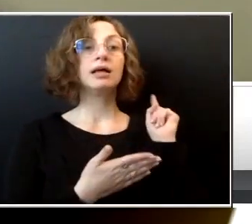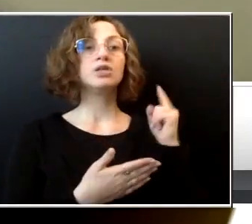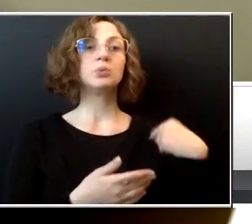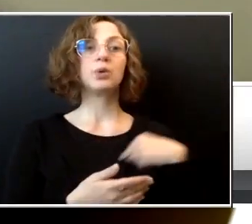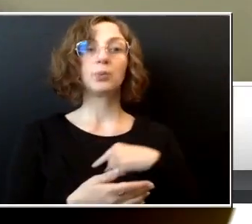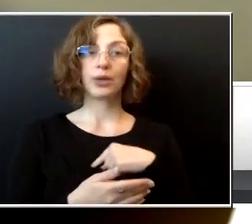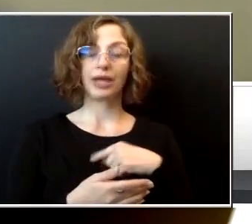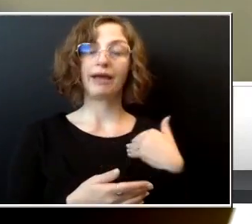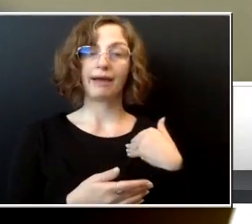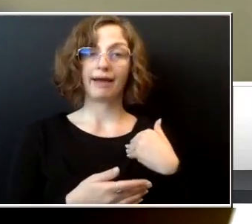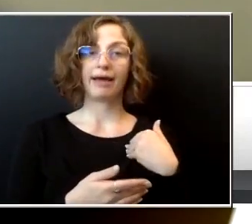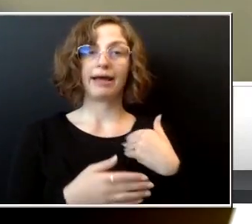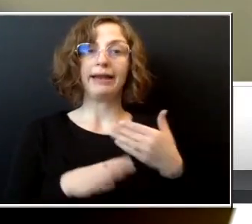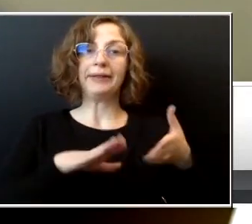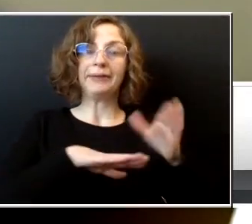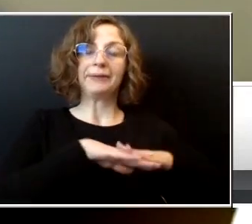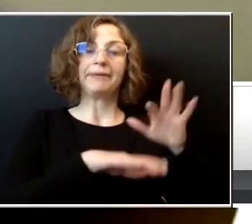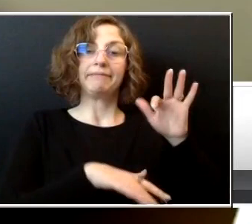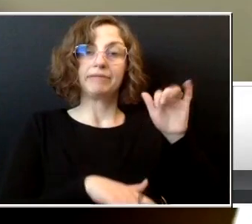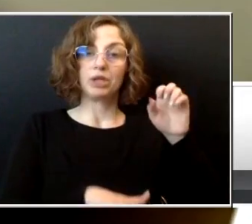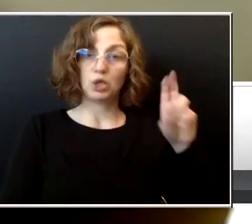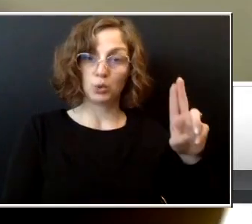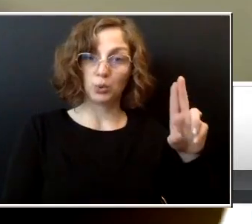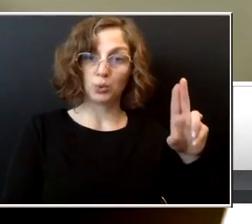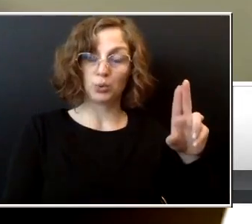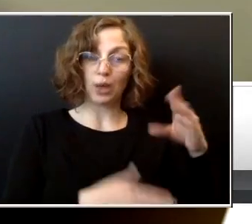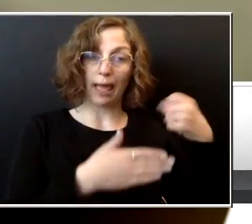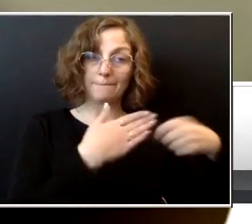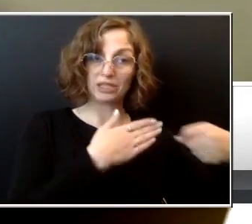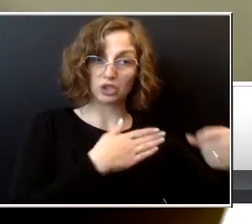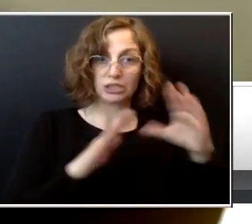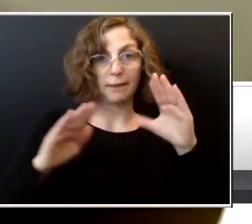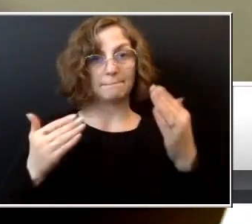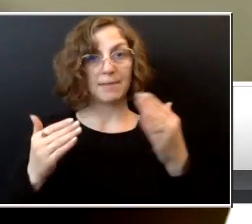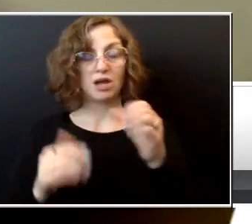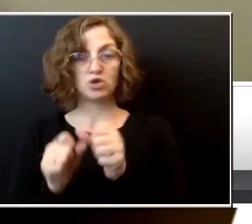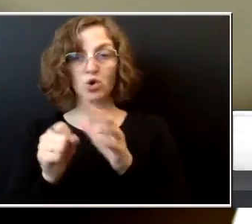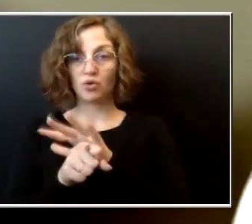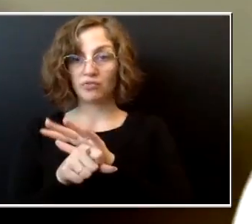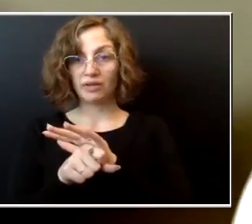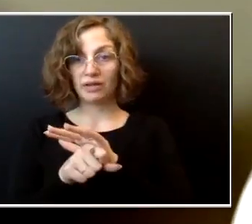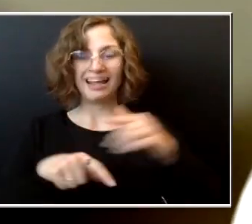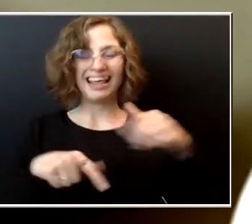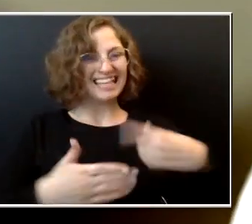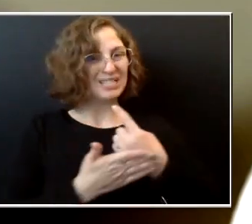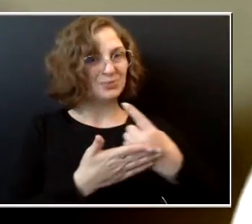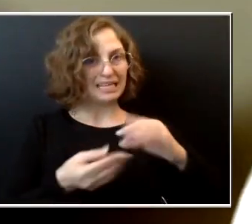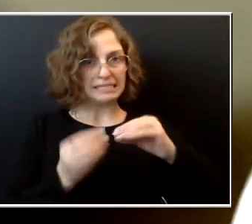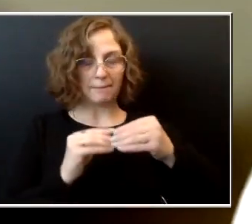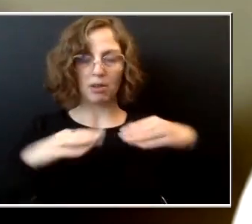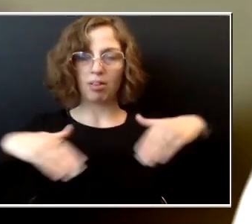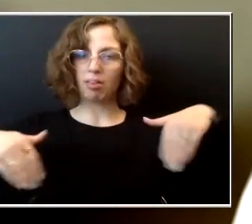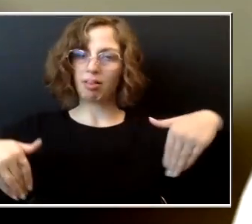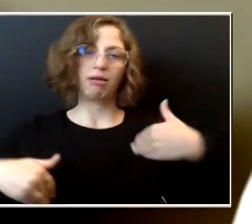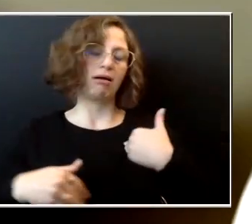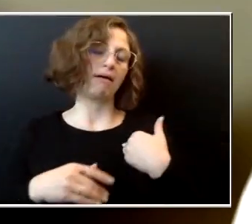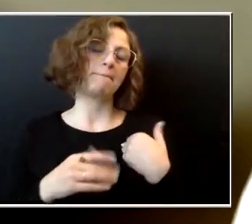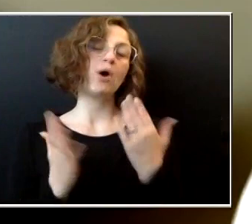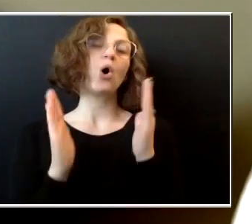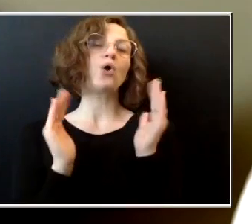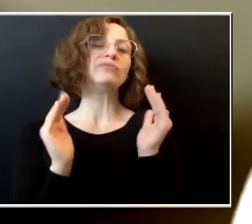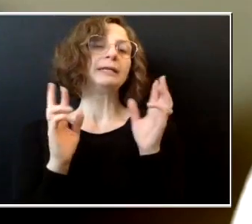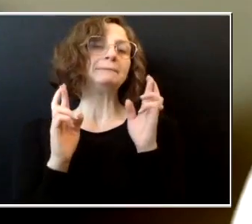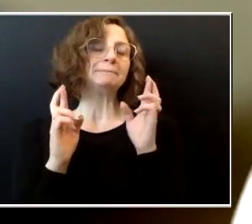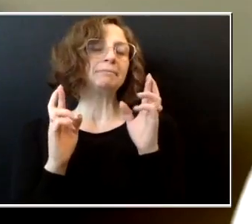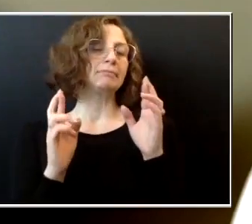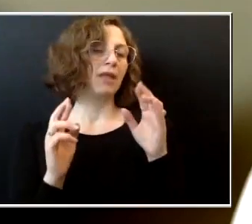increased influenza admissions compared to COVID. We don't have our numbers for this week yet, but hopefully those numbers are going down as